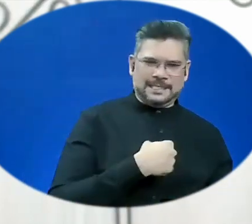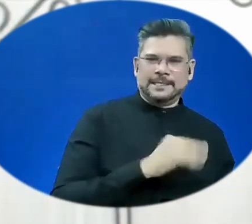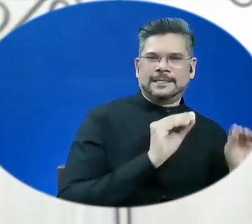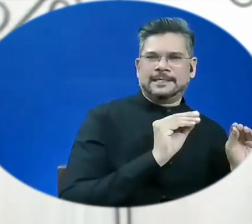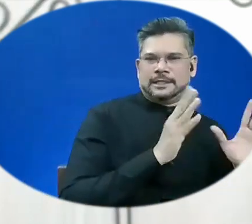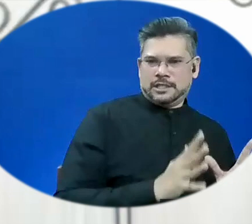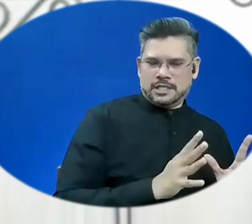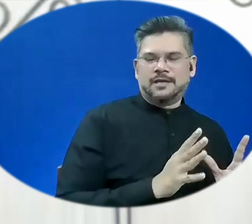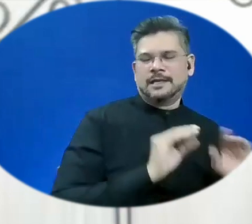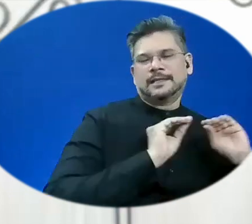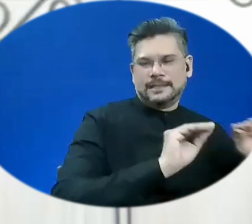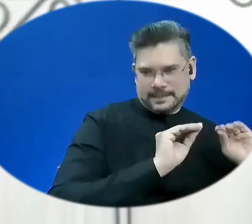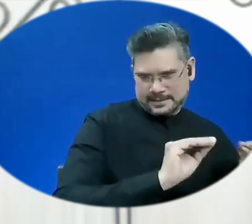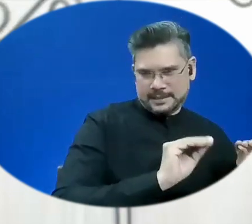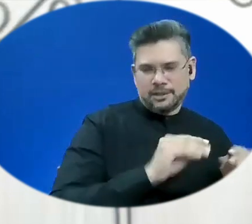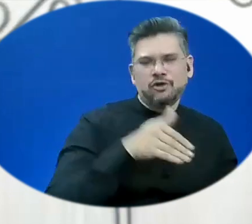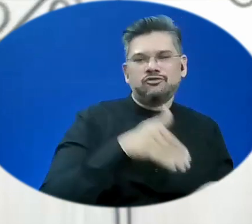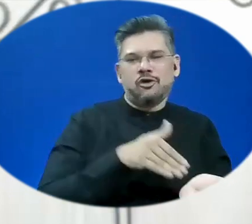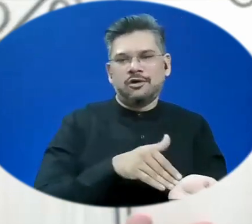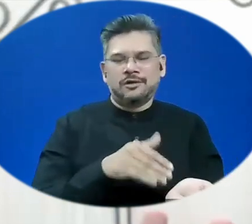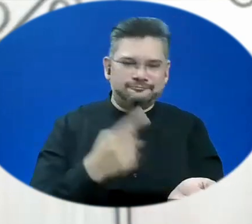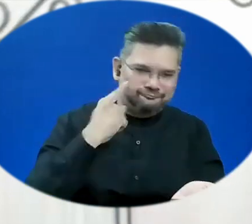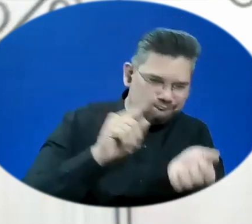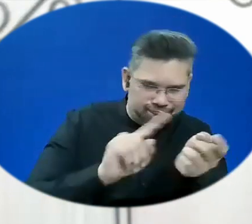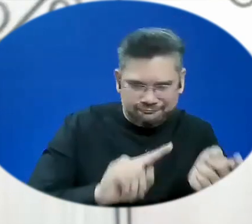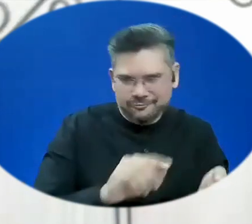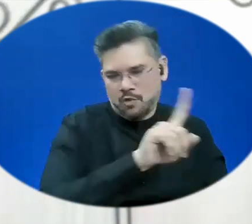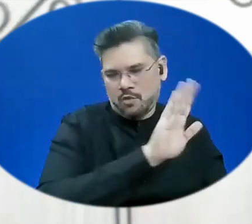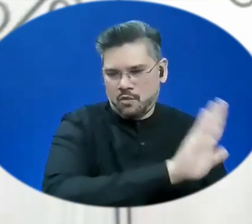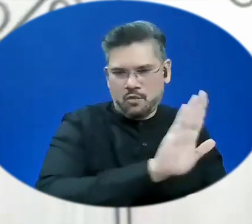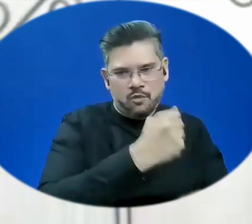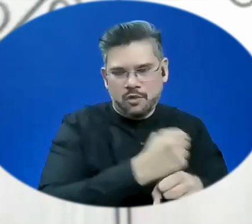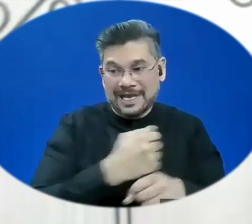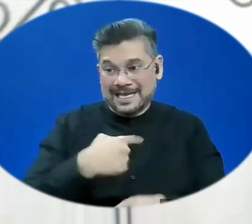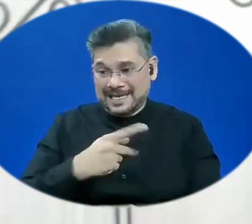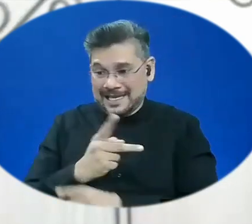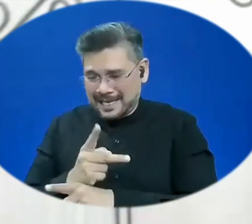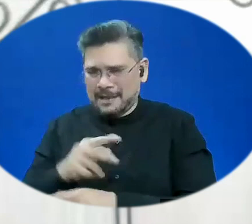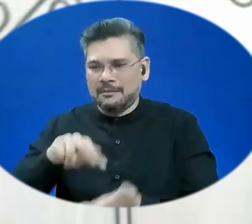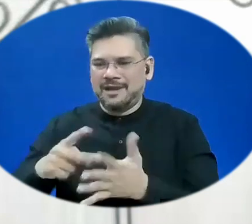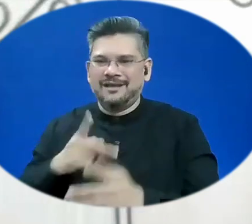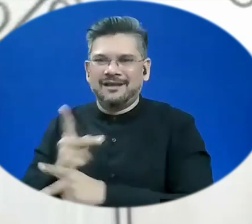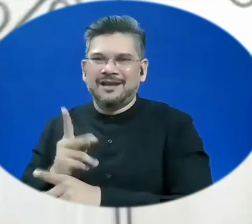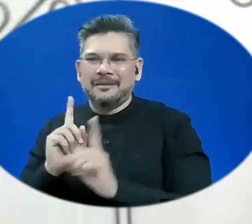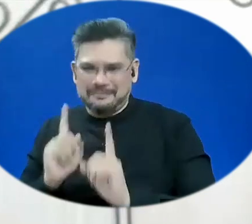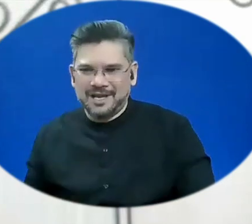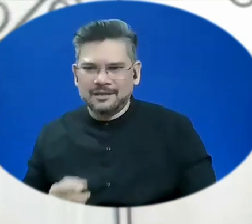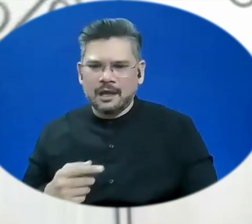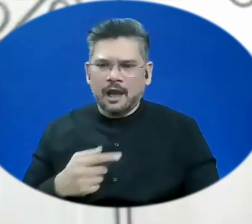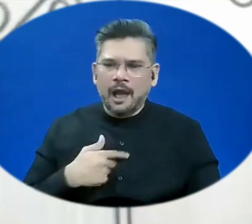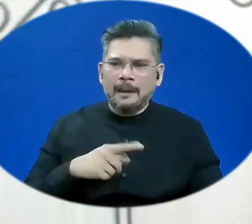doctoring, a carer does the caring. So I went into automatic caring mode, and I was caring for